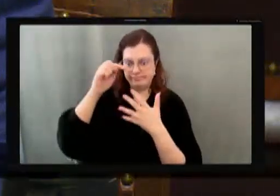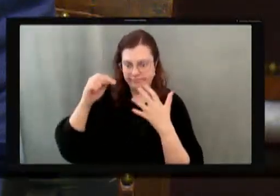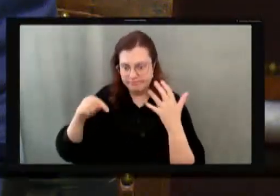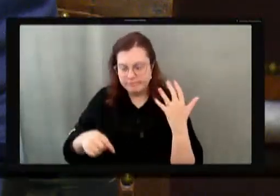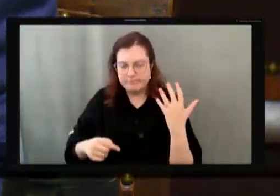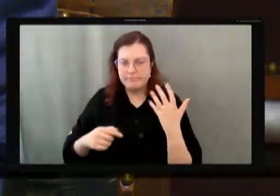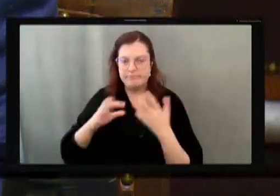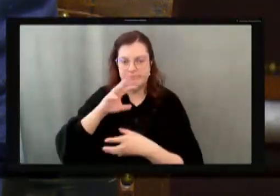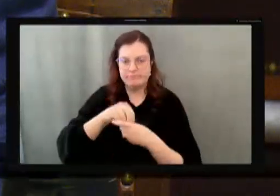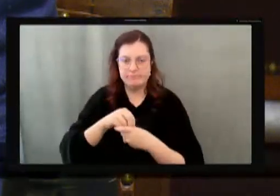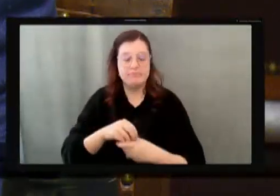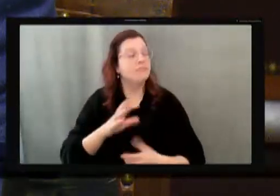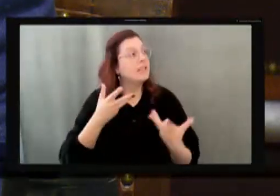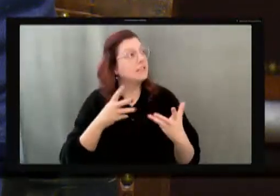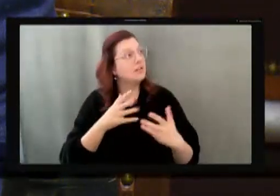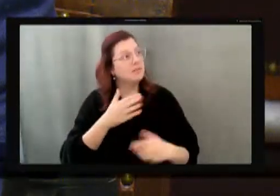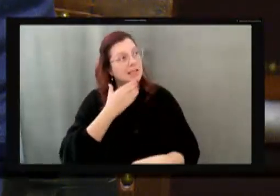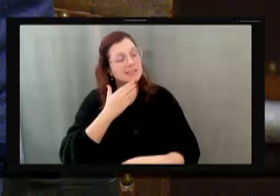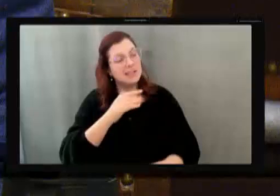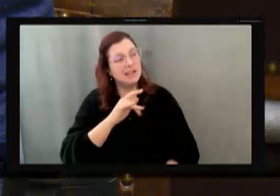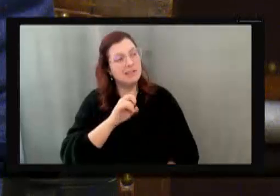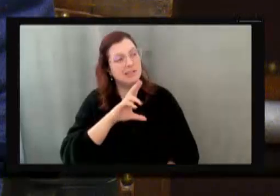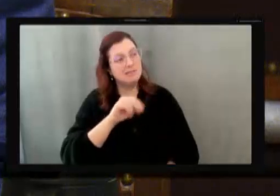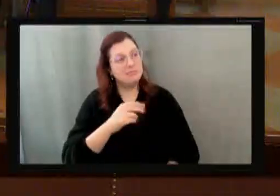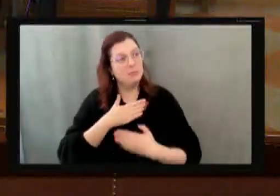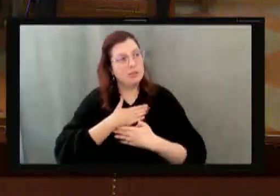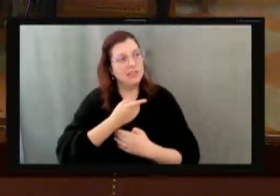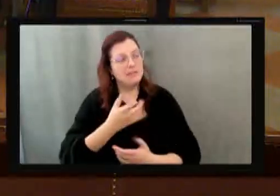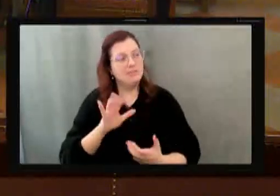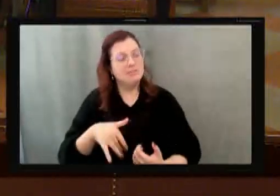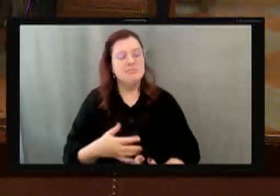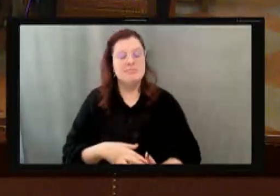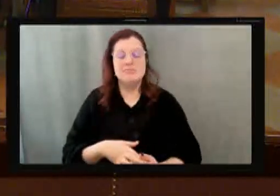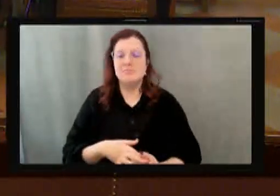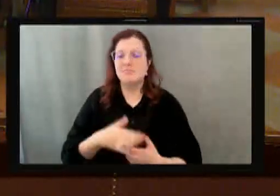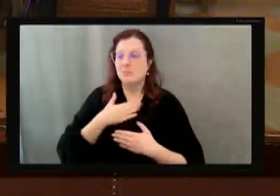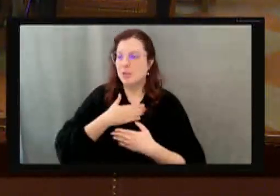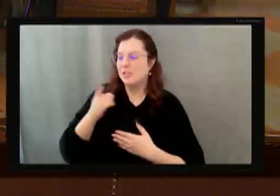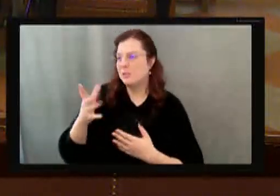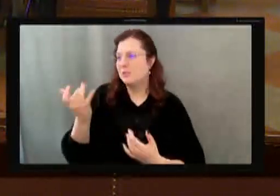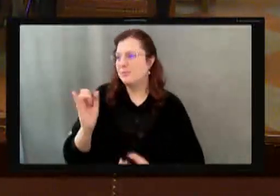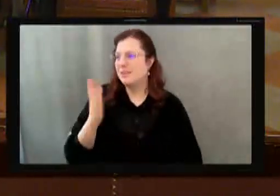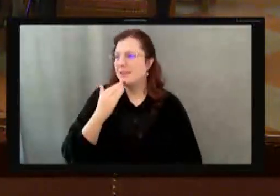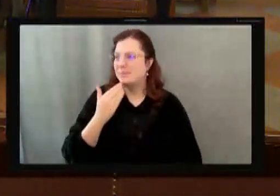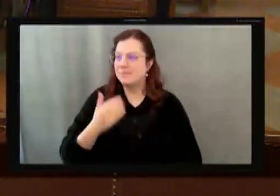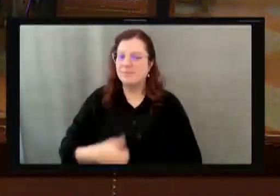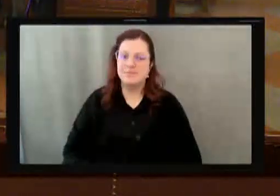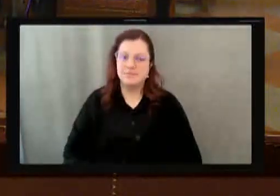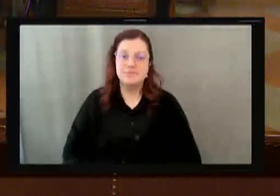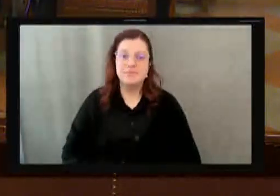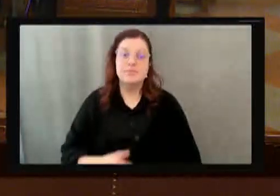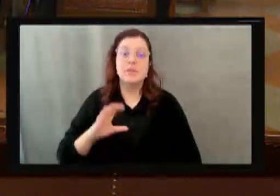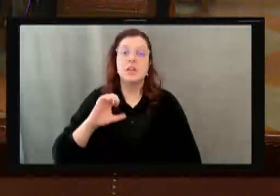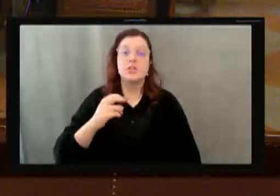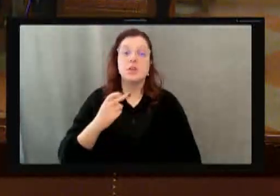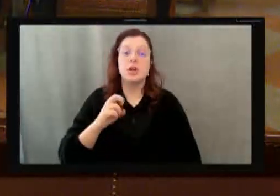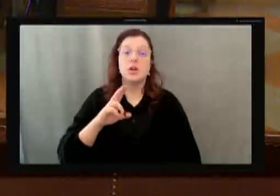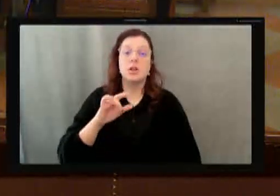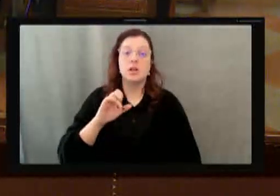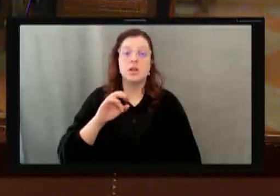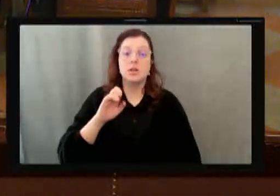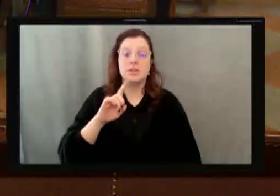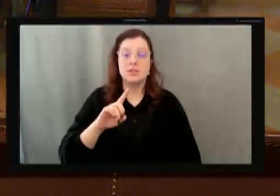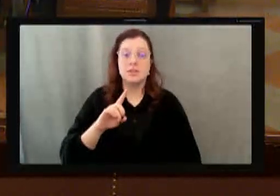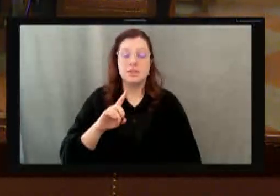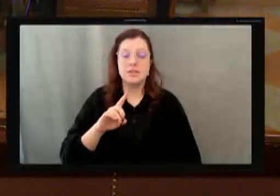That's all. Thanks, Aaron. I appreciate all you do. Yeah, thank you. Appreciate you as well. Thank you. Councilperson Charlin. Aaron,